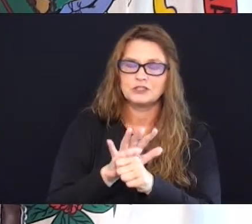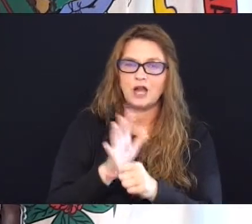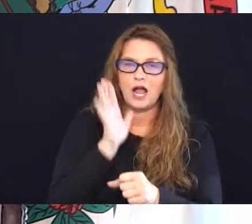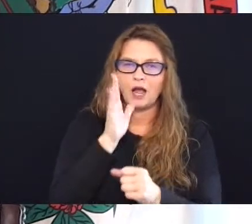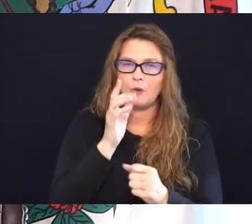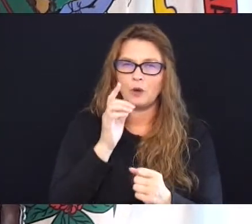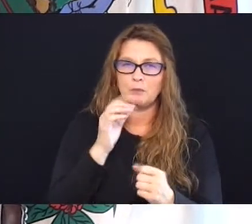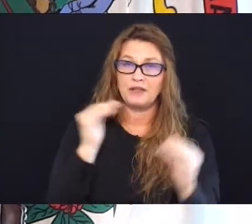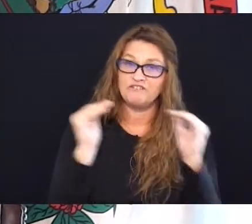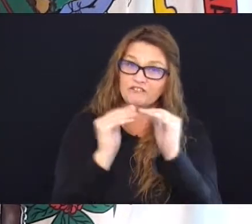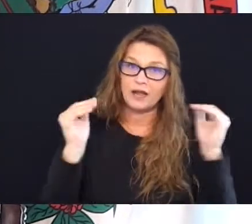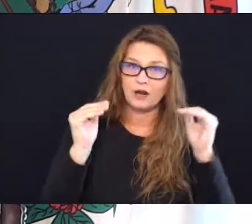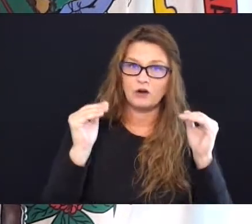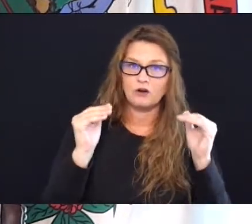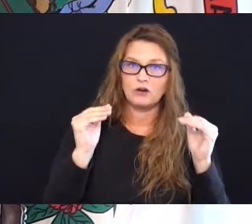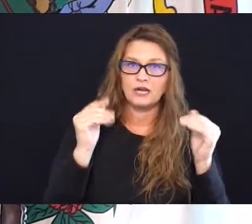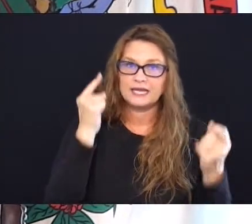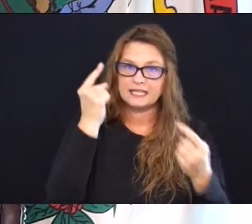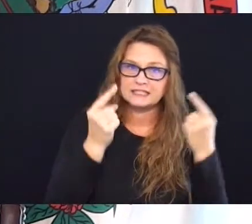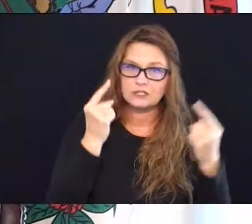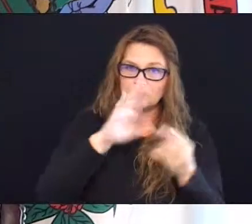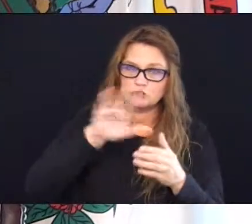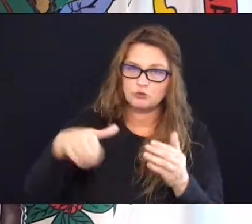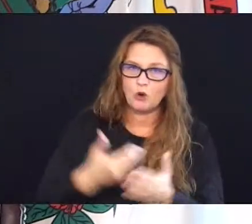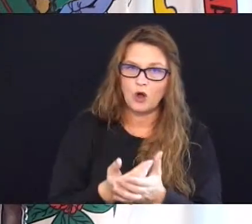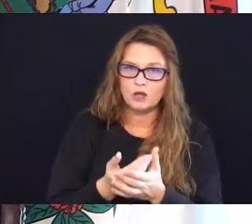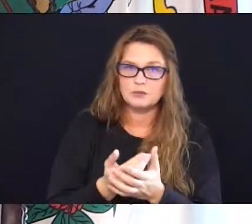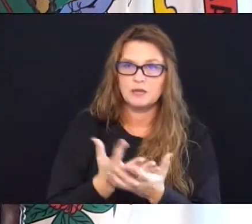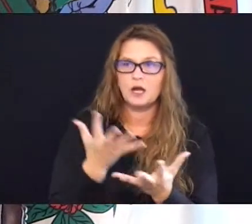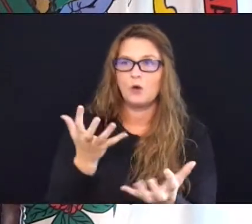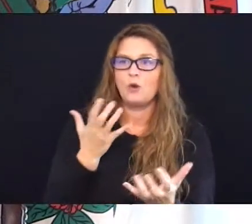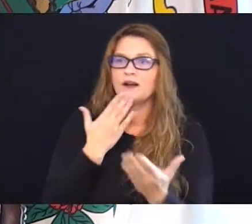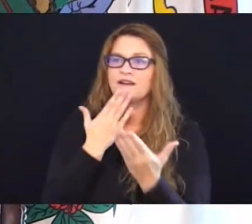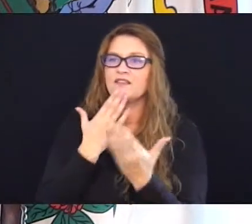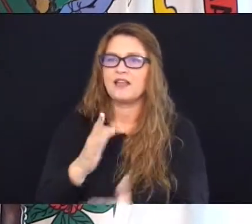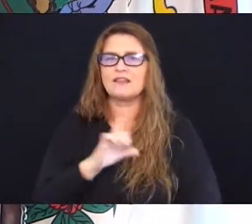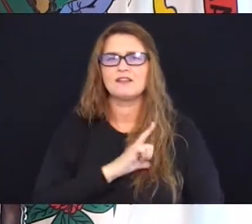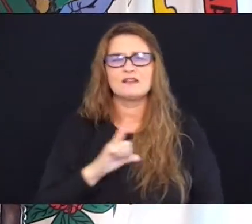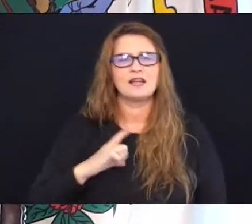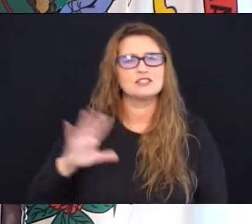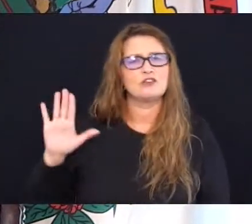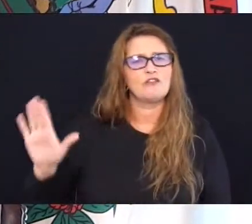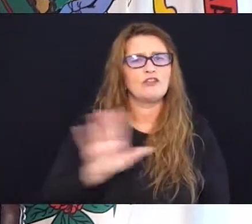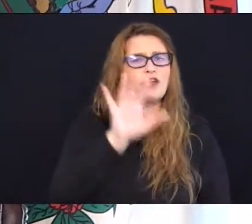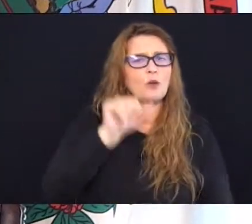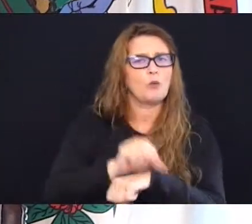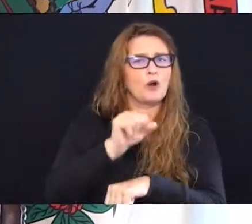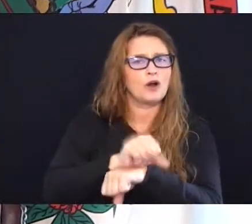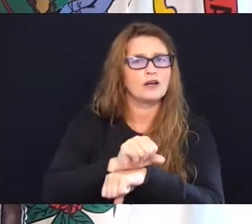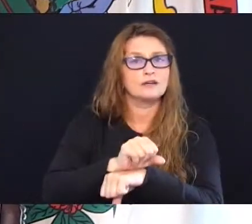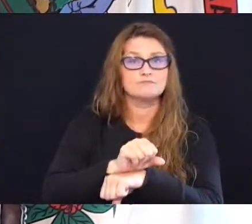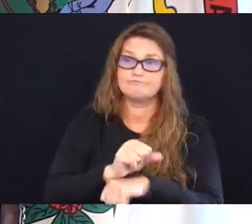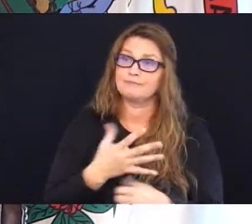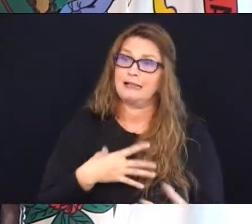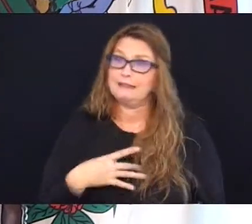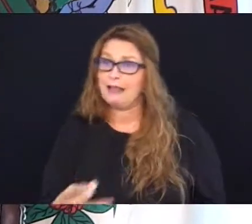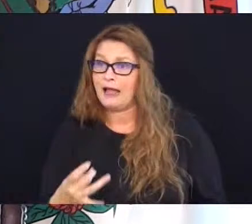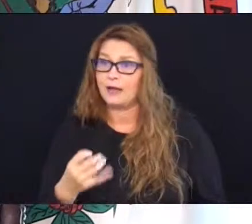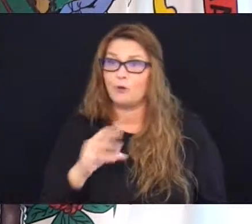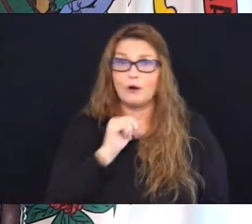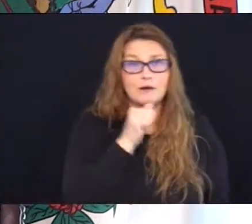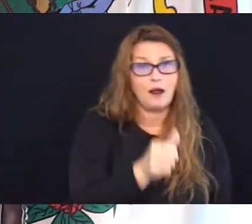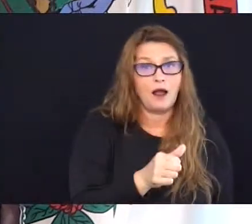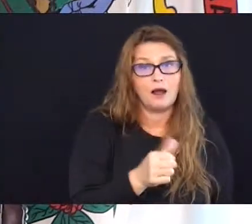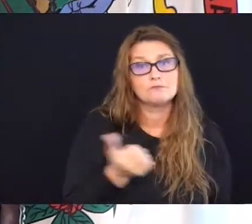fair consideration to all those bills. I want to thank all the legislatures for the hard work. I mean, like it or not like it, and,